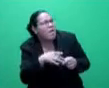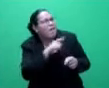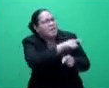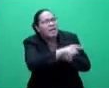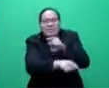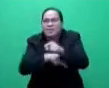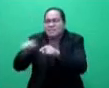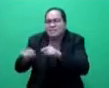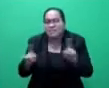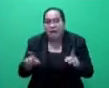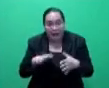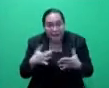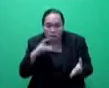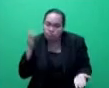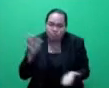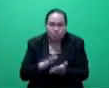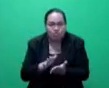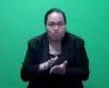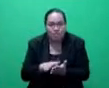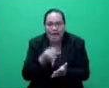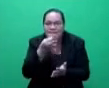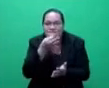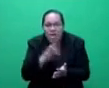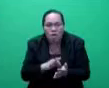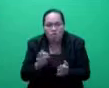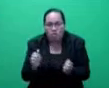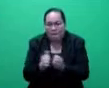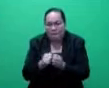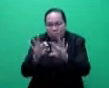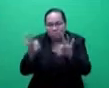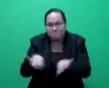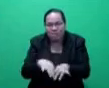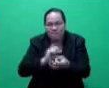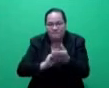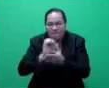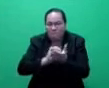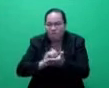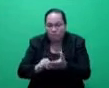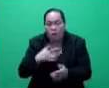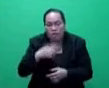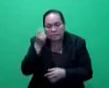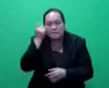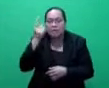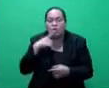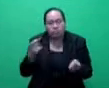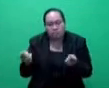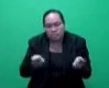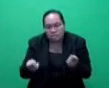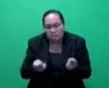reduced the necessary documentation. In doing so, we have recognized the value and importance of facilitating